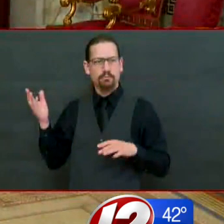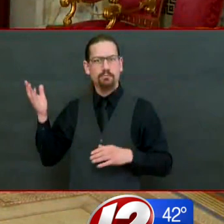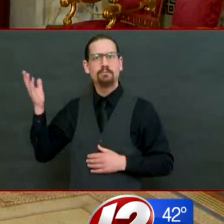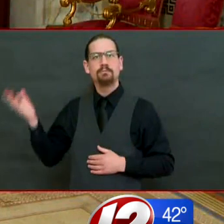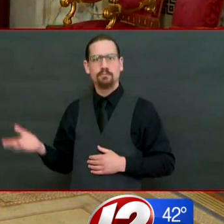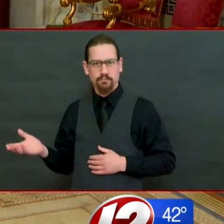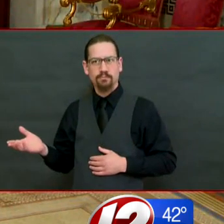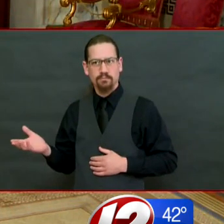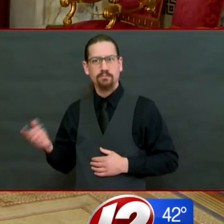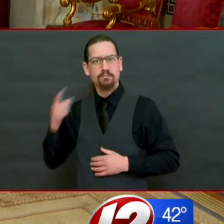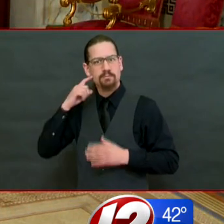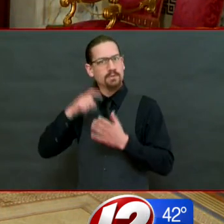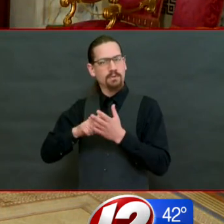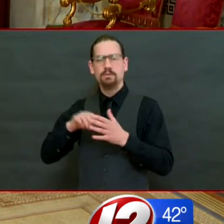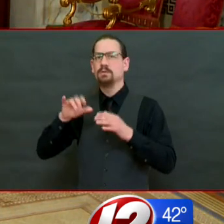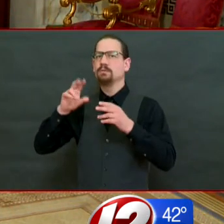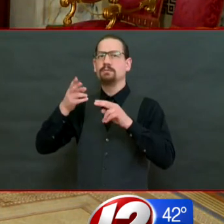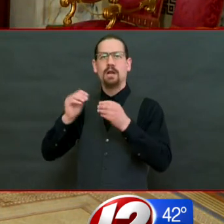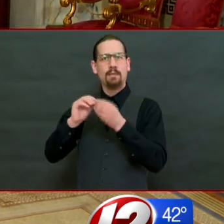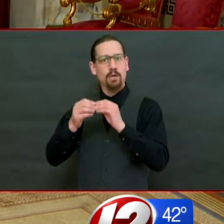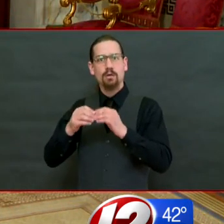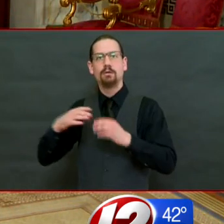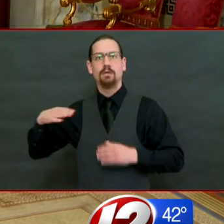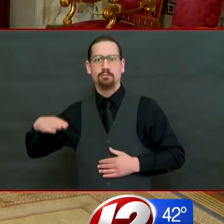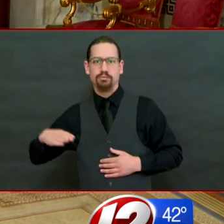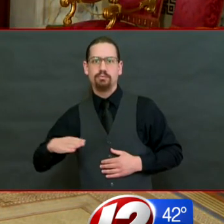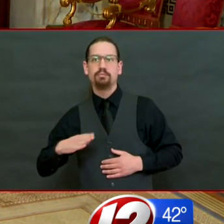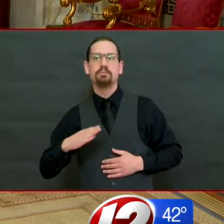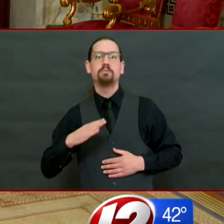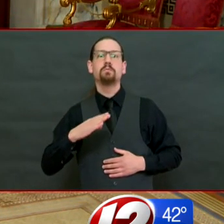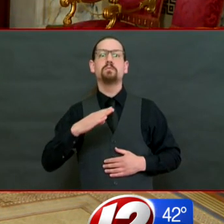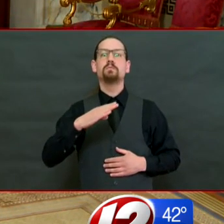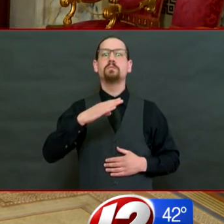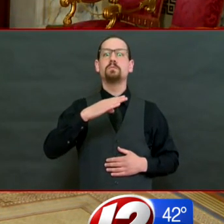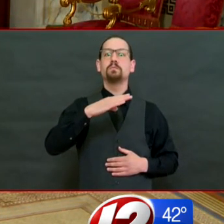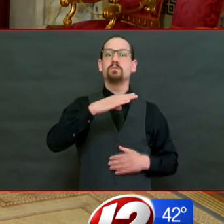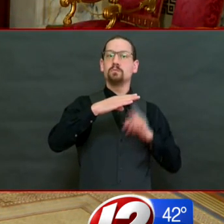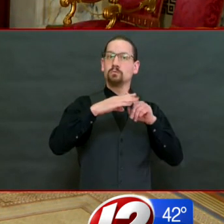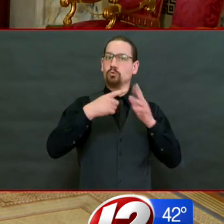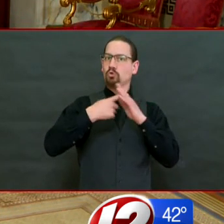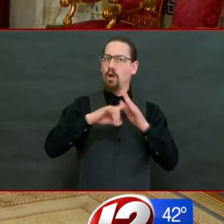are remaining steady, and that gives me great confidence.